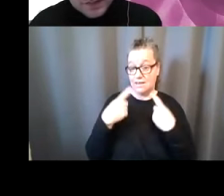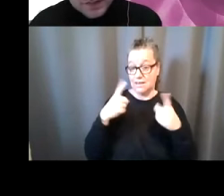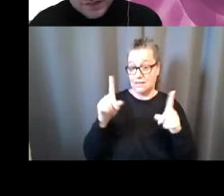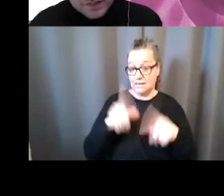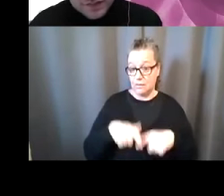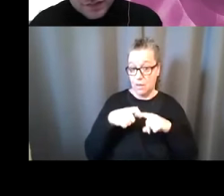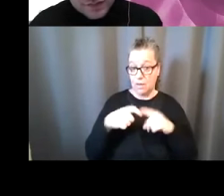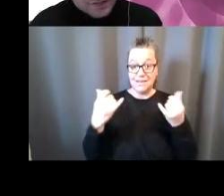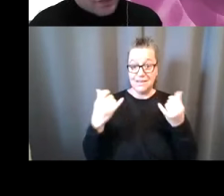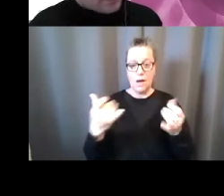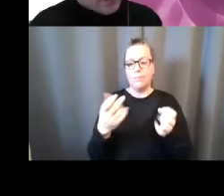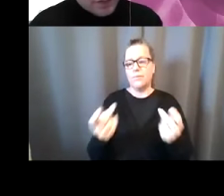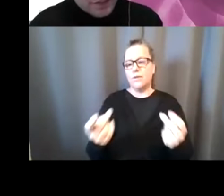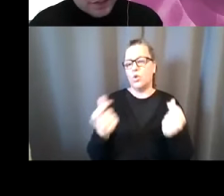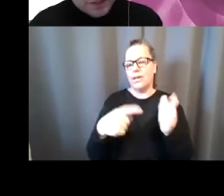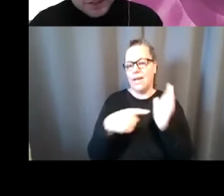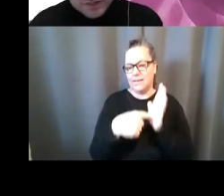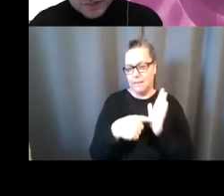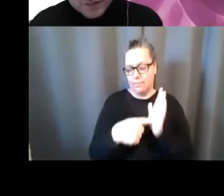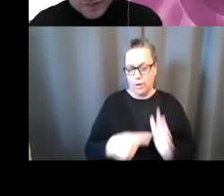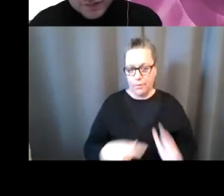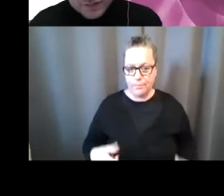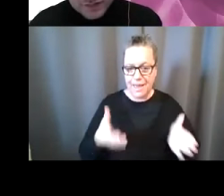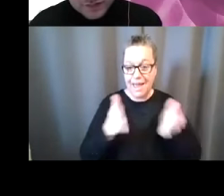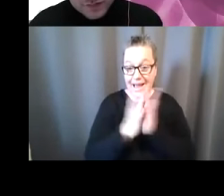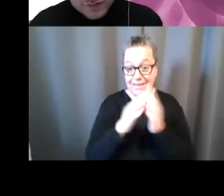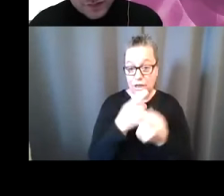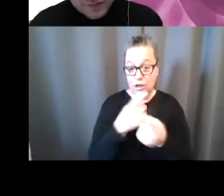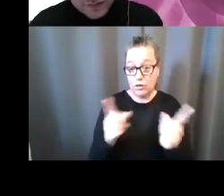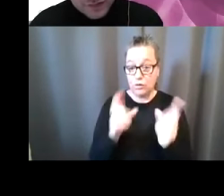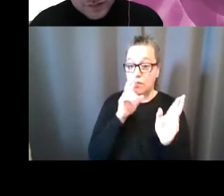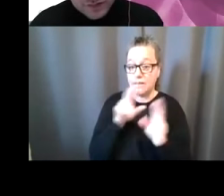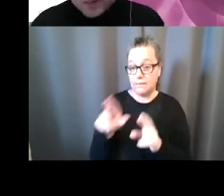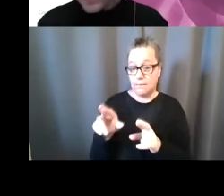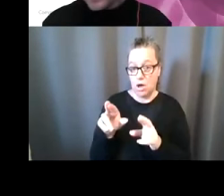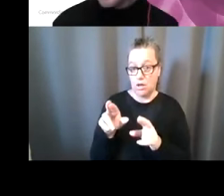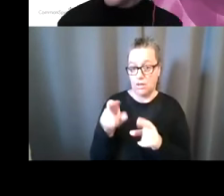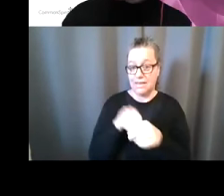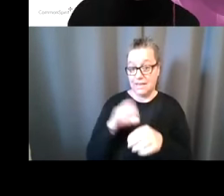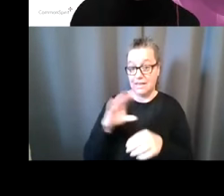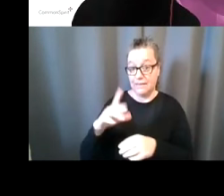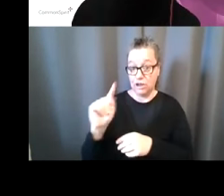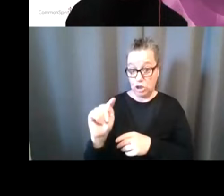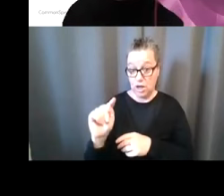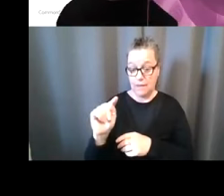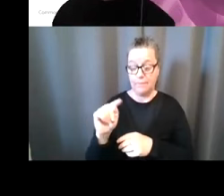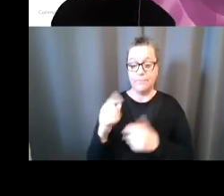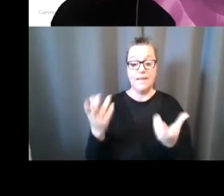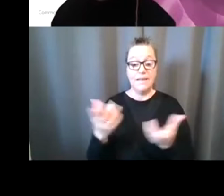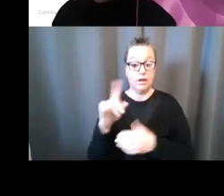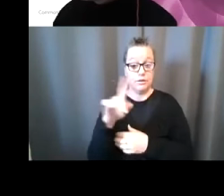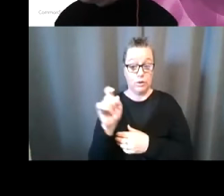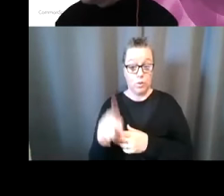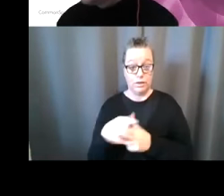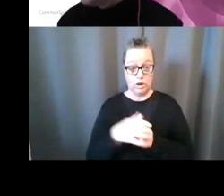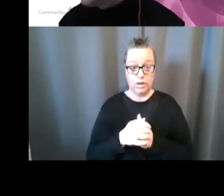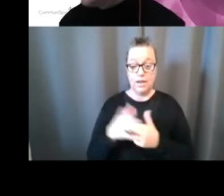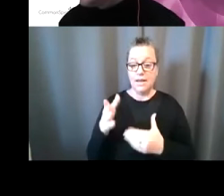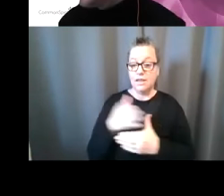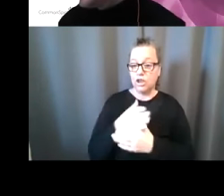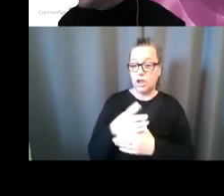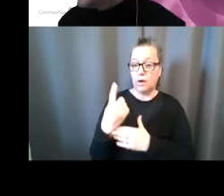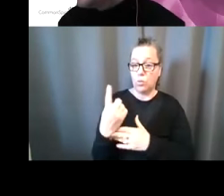quick, simple example of an equity pause by asking you to respond in the chat. And here's the question. Just share